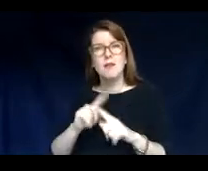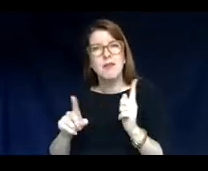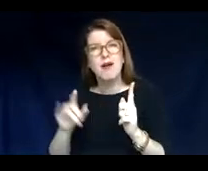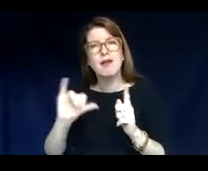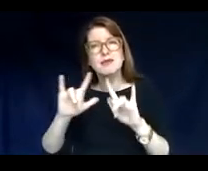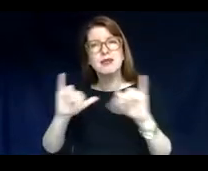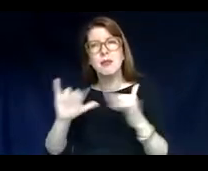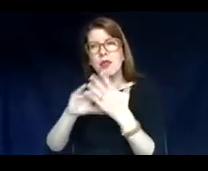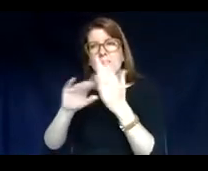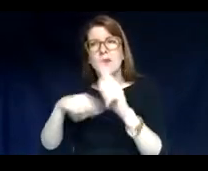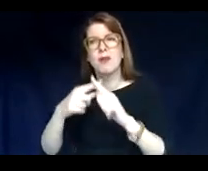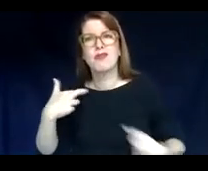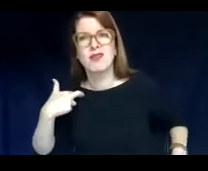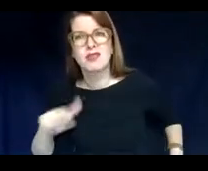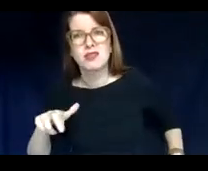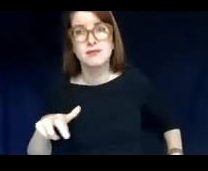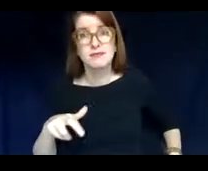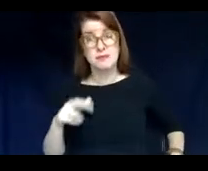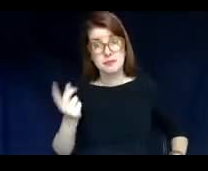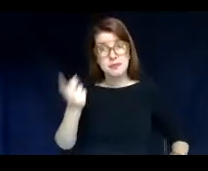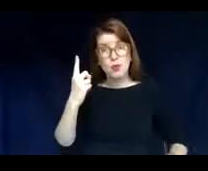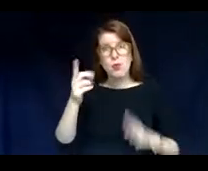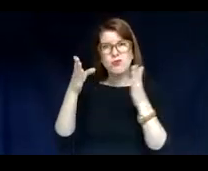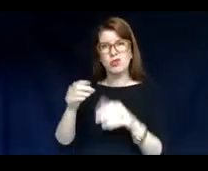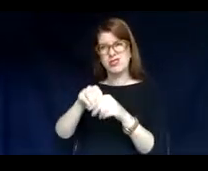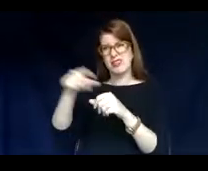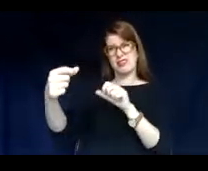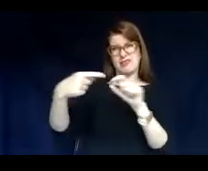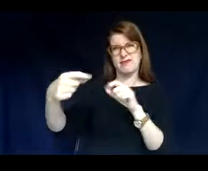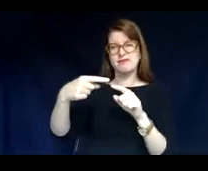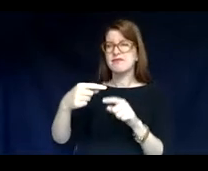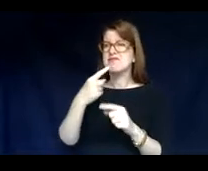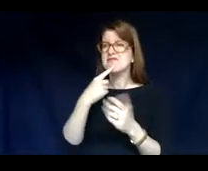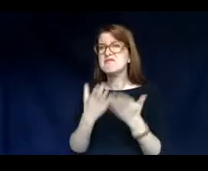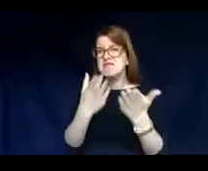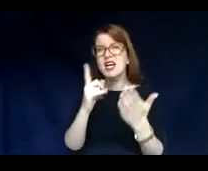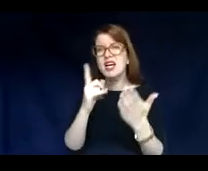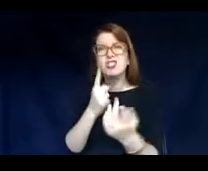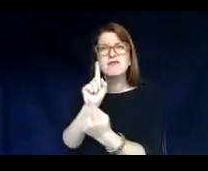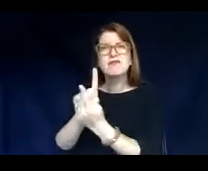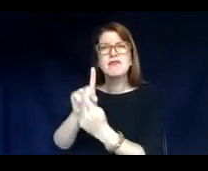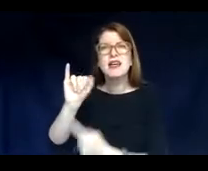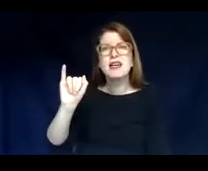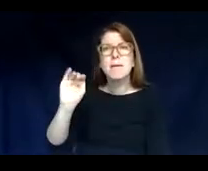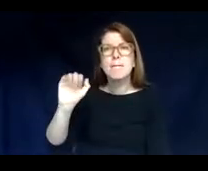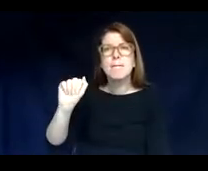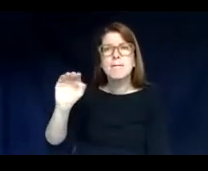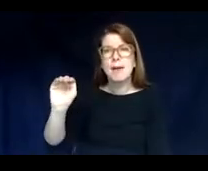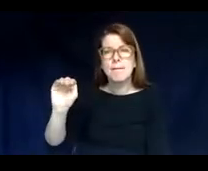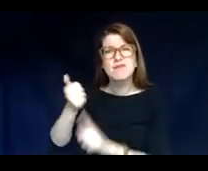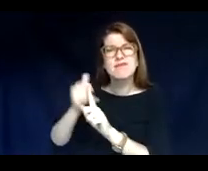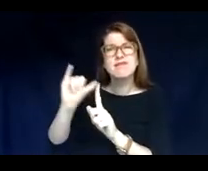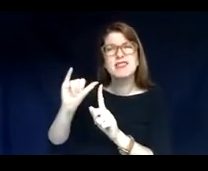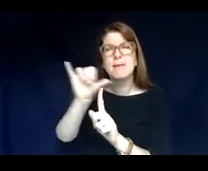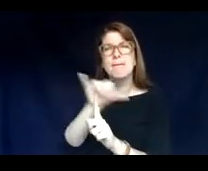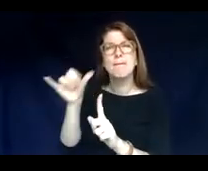with said that I should visit an imam, a spiritual leader of the mosque. Now, I didn't go to the mosque very regularly, but there was one in